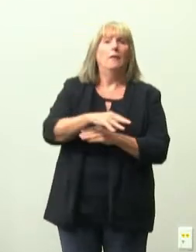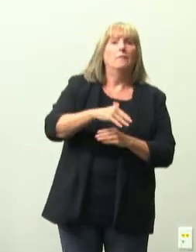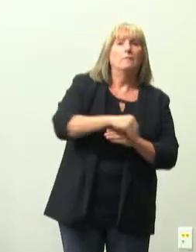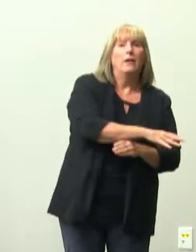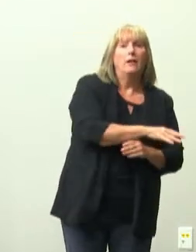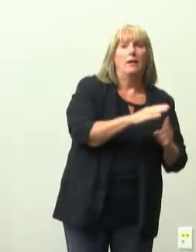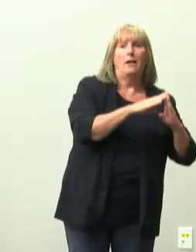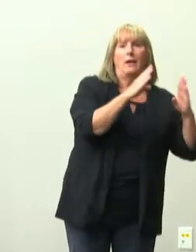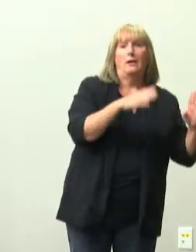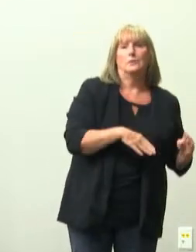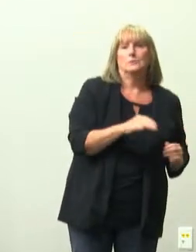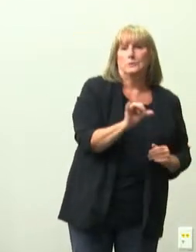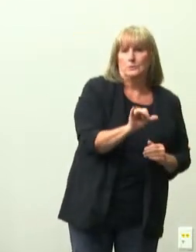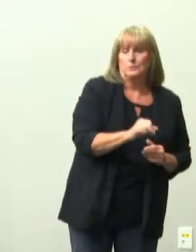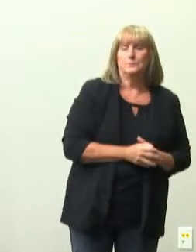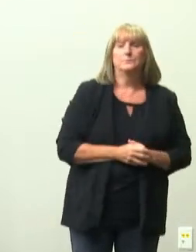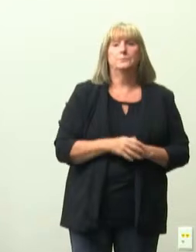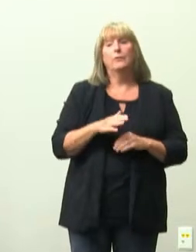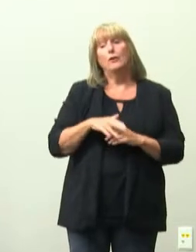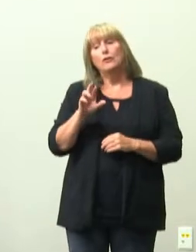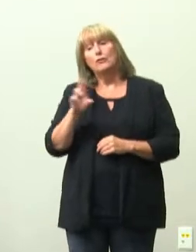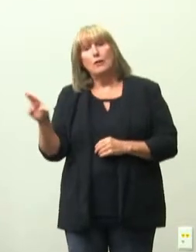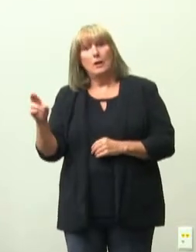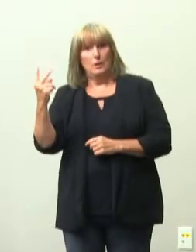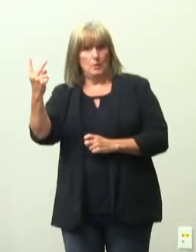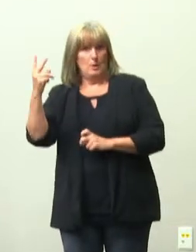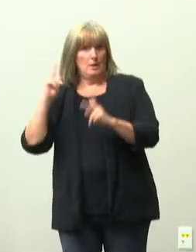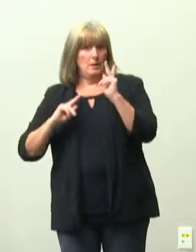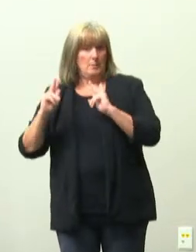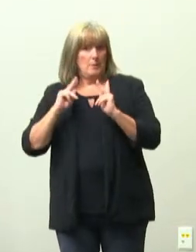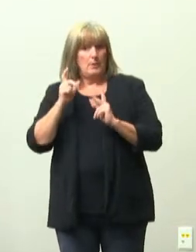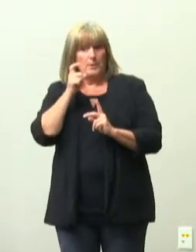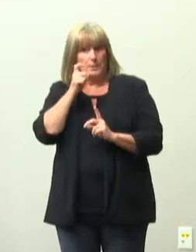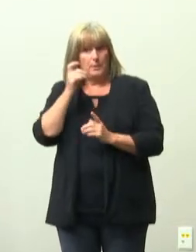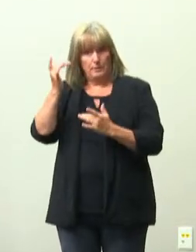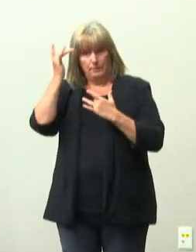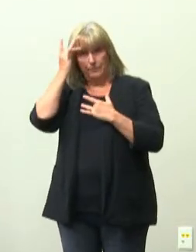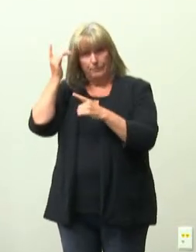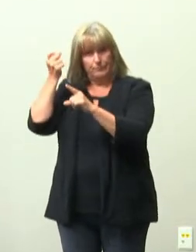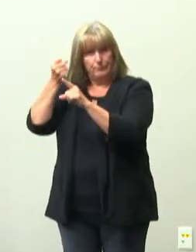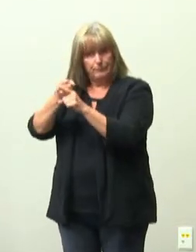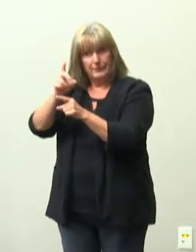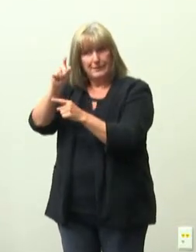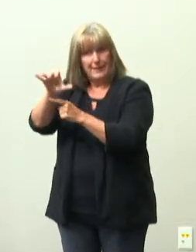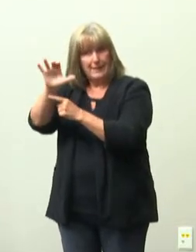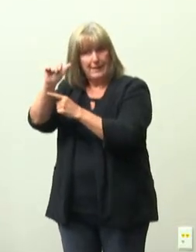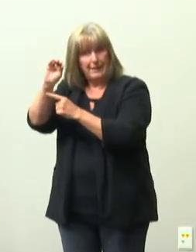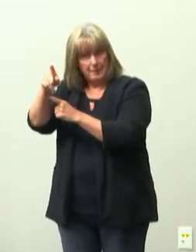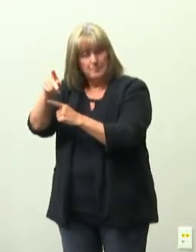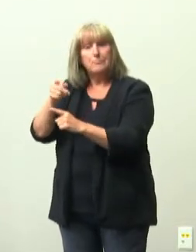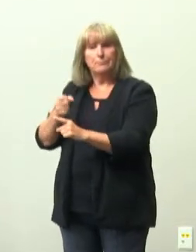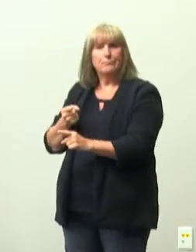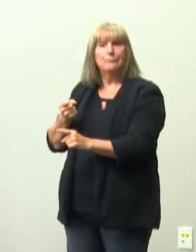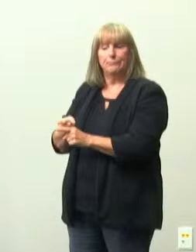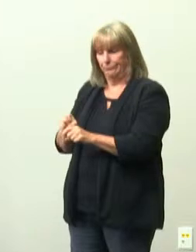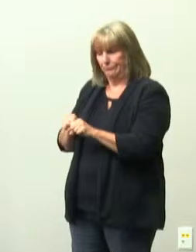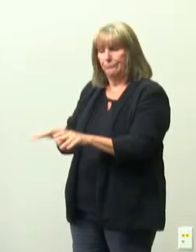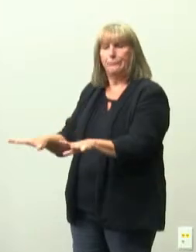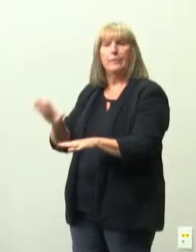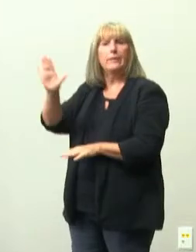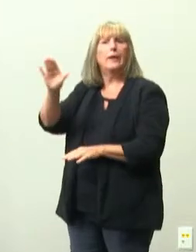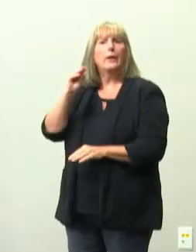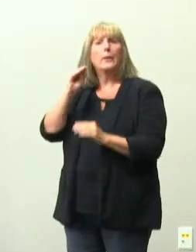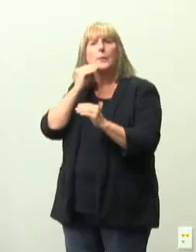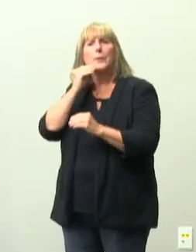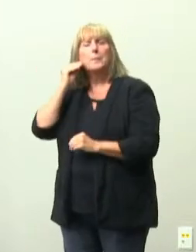of the household. And on the right, 2 of the people who had been infected at the day camp also infected 3 of their